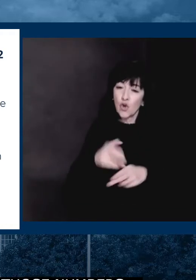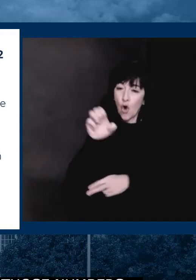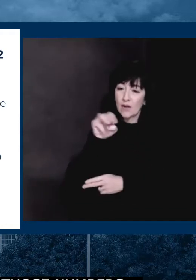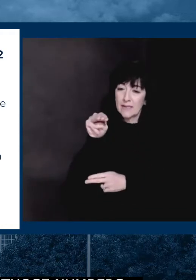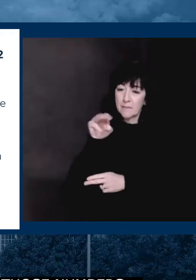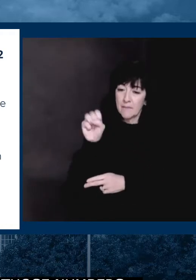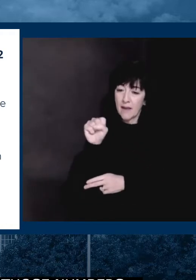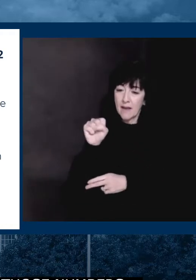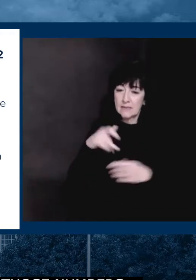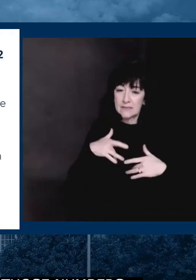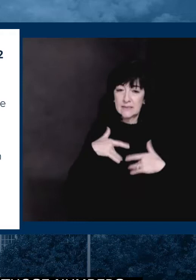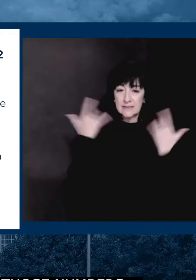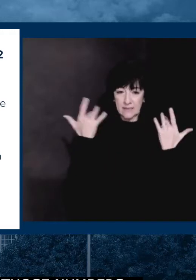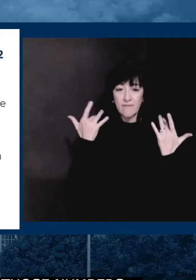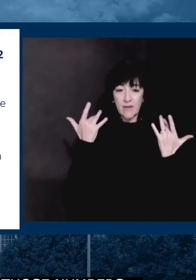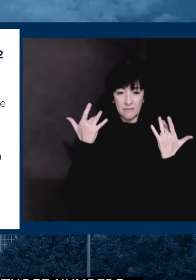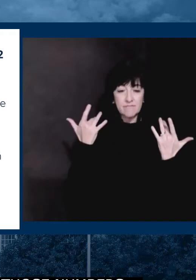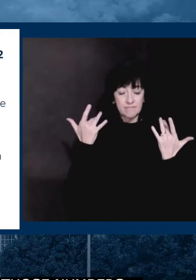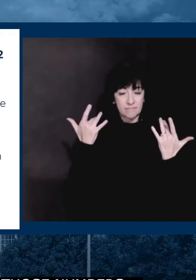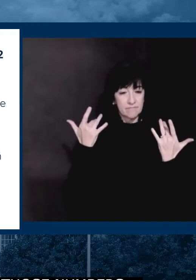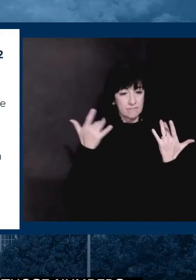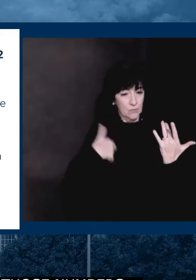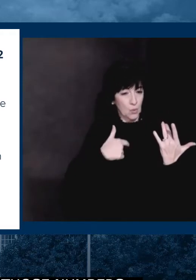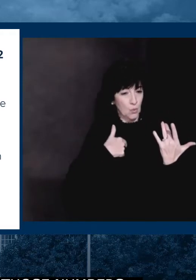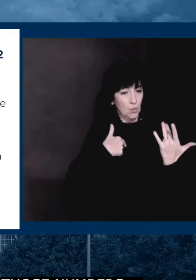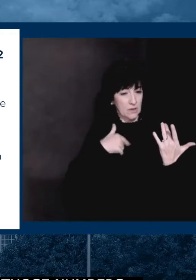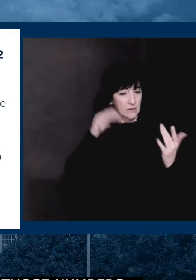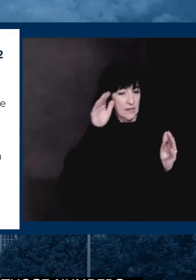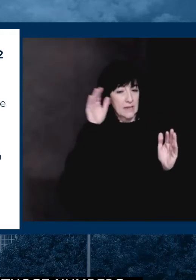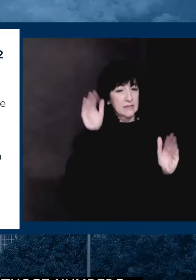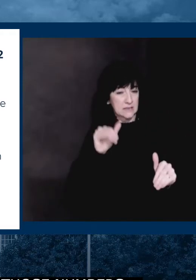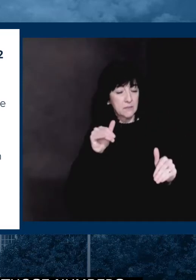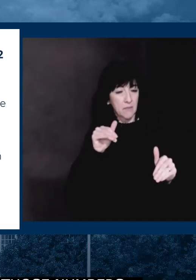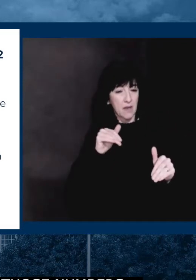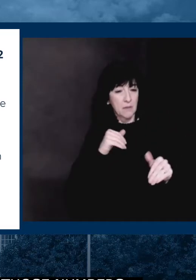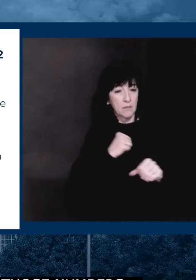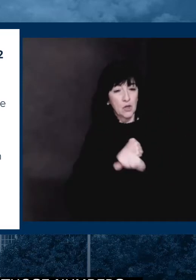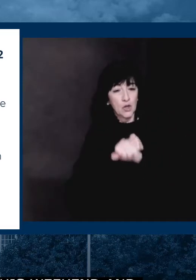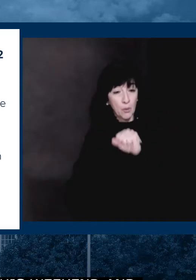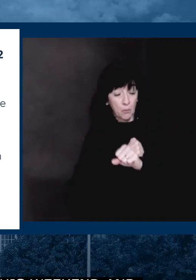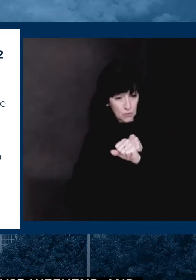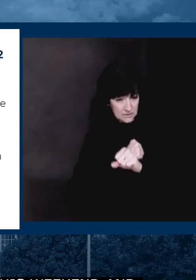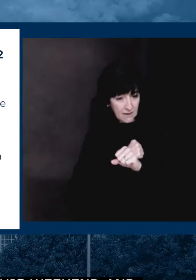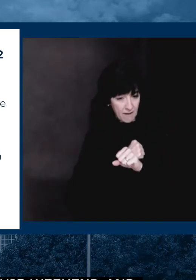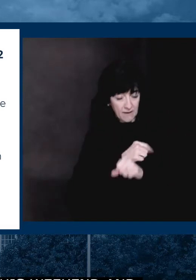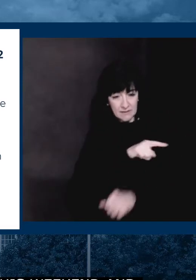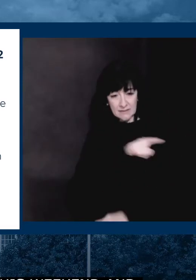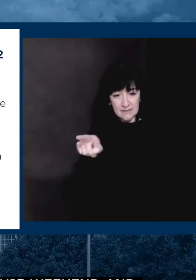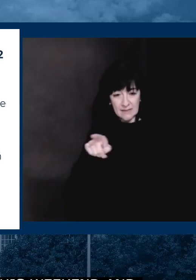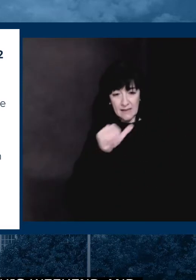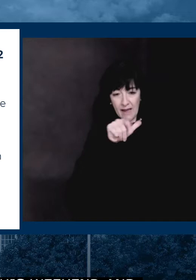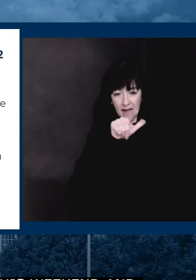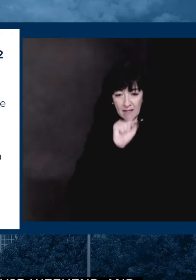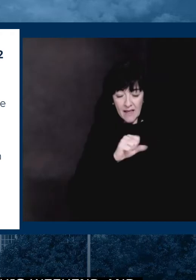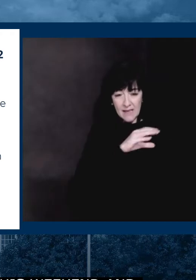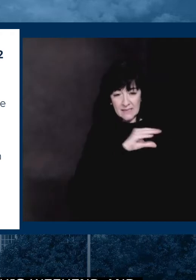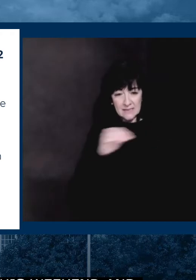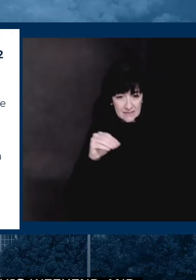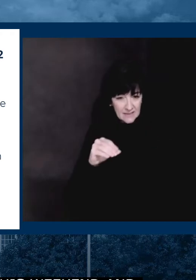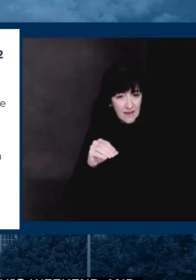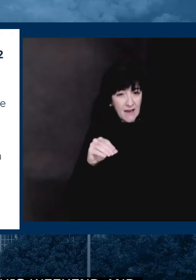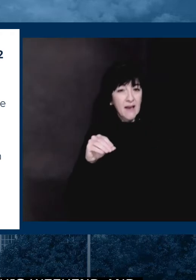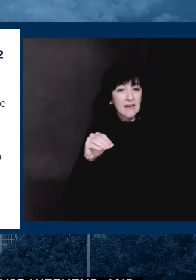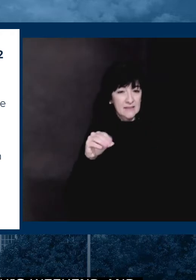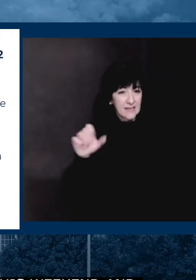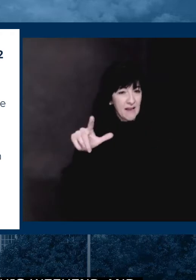and next. So we do expect to help protect a number of our ALS and BLS providers, and